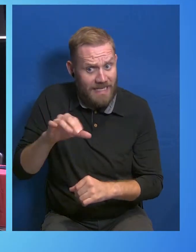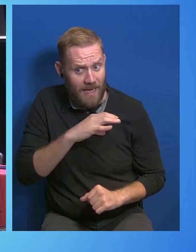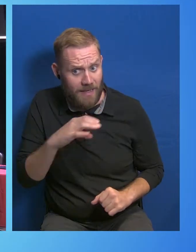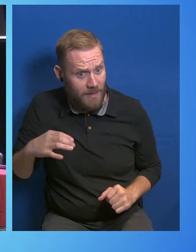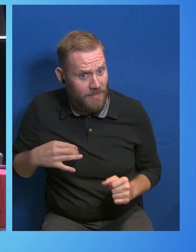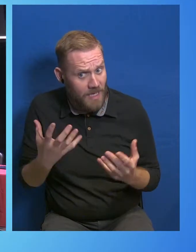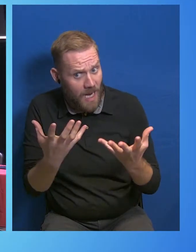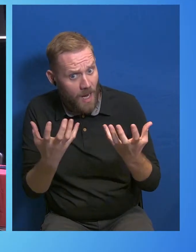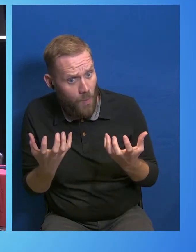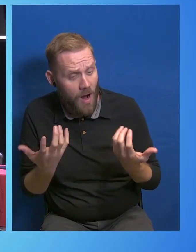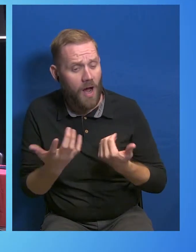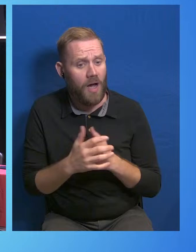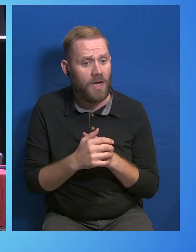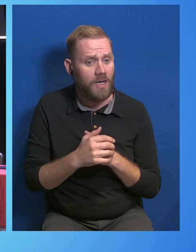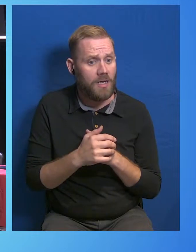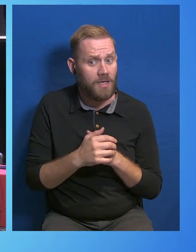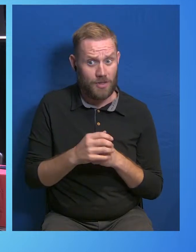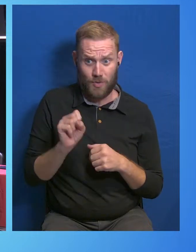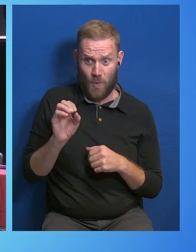saying just come.